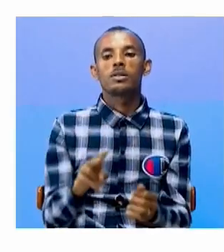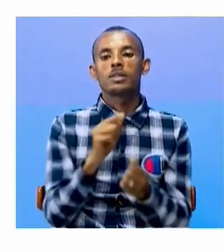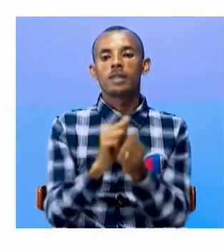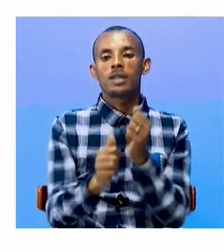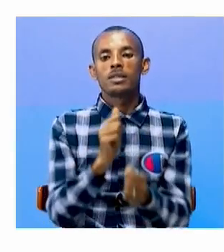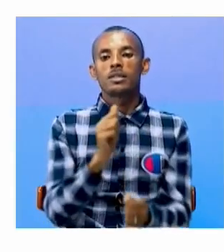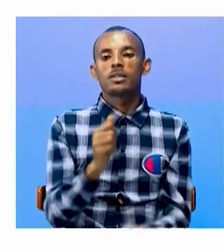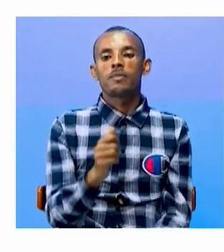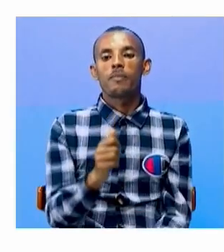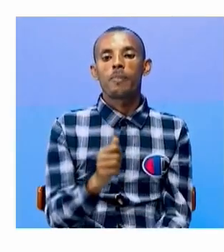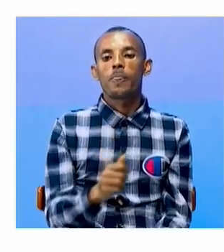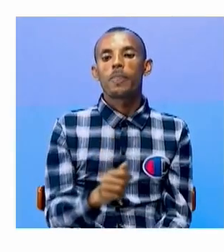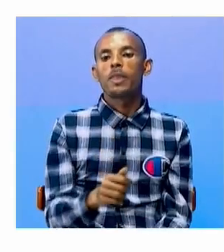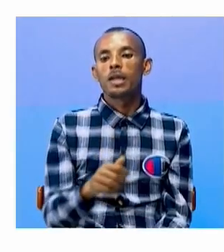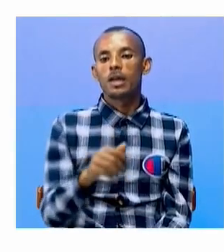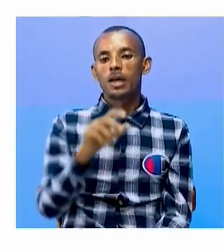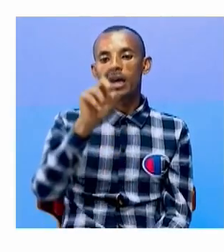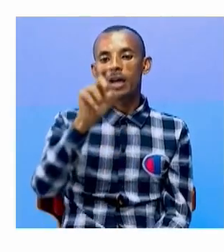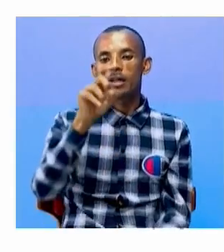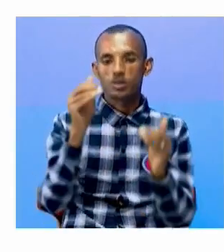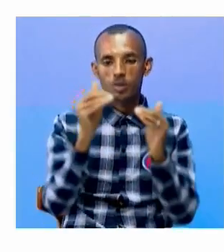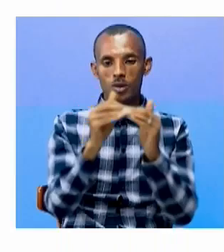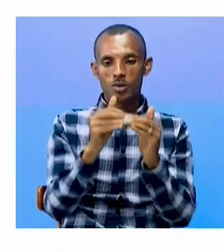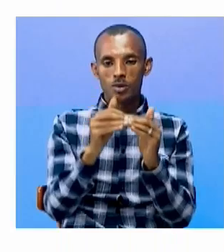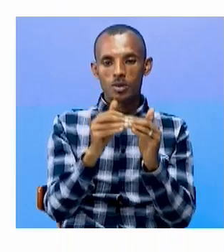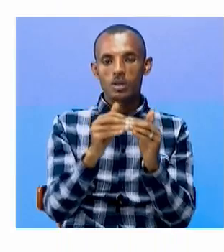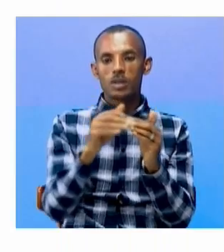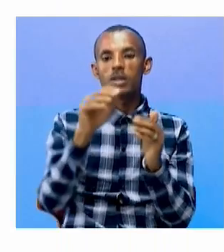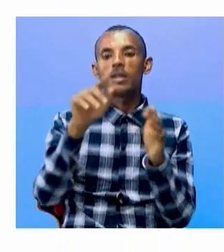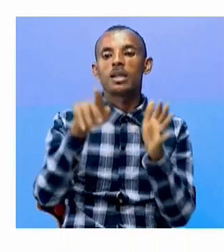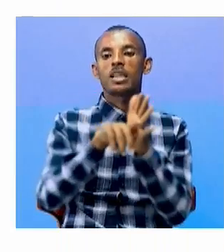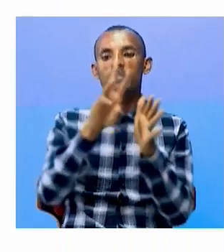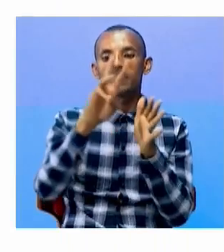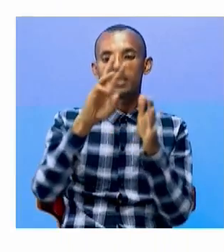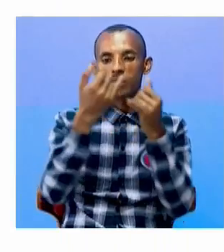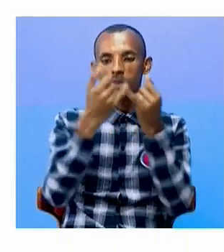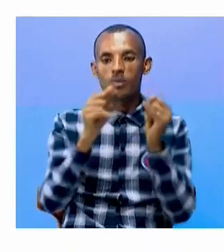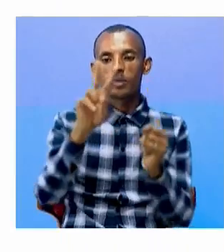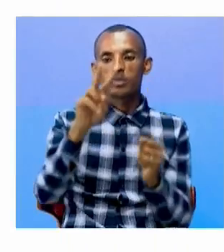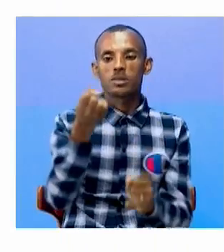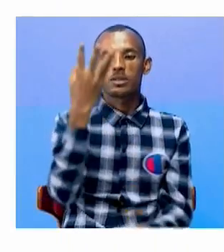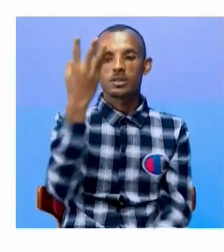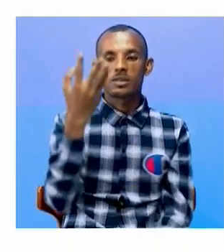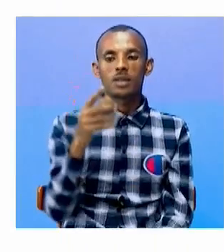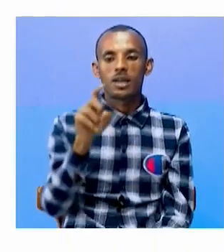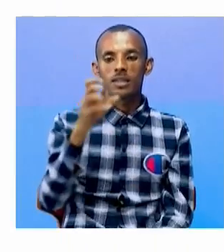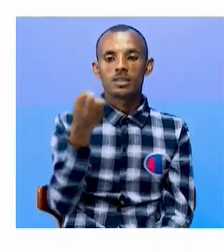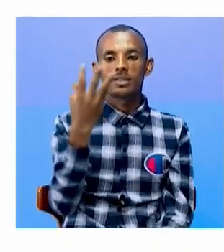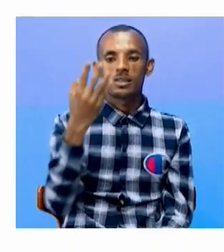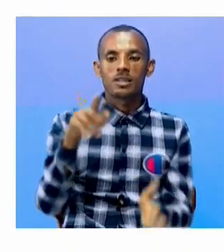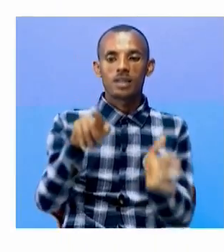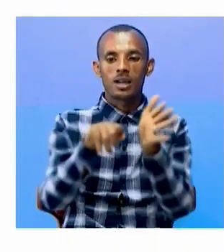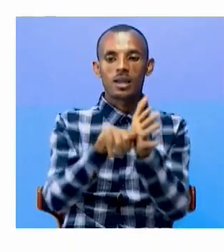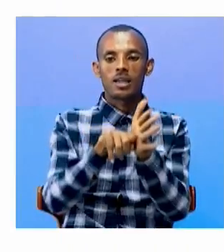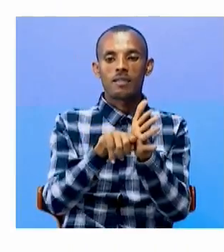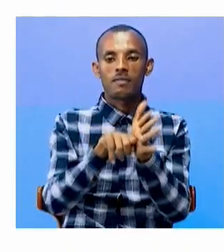out. X becomes -6/2. Will be